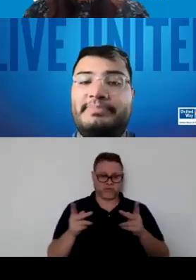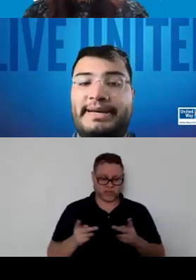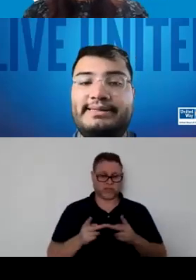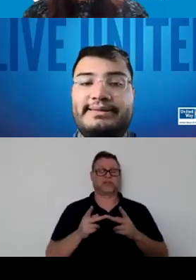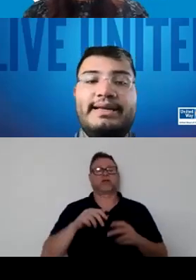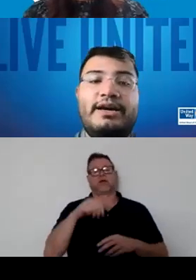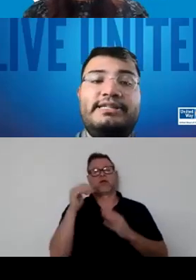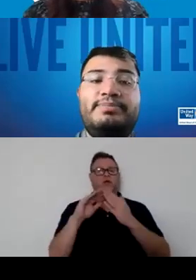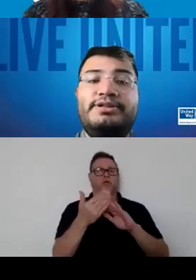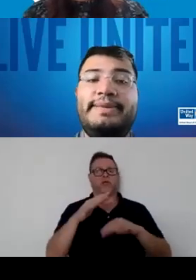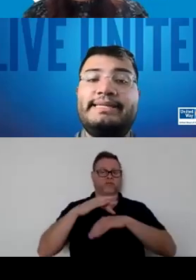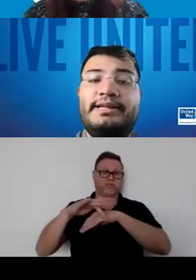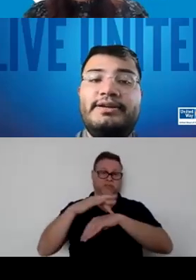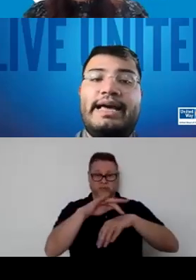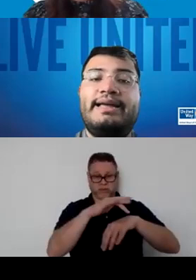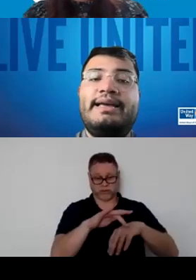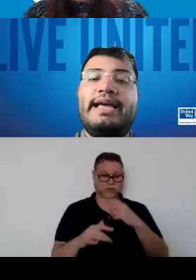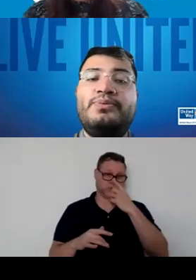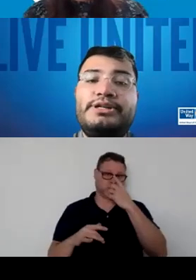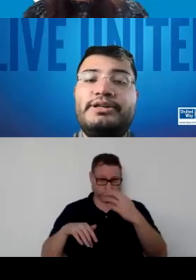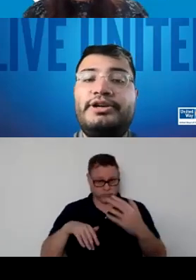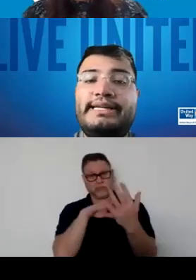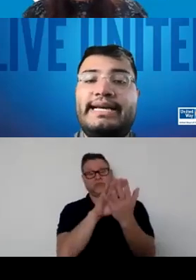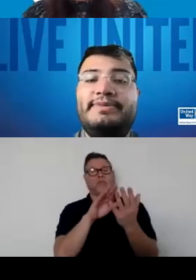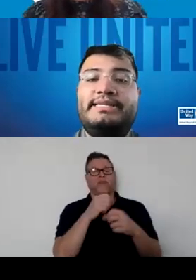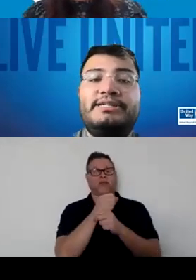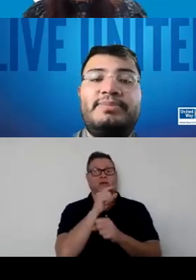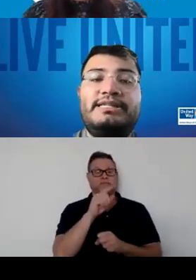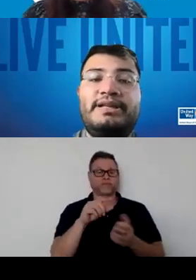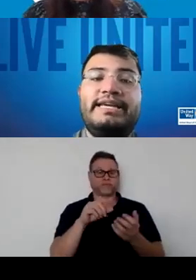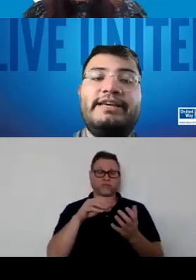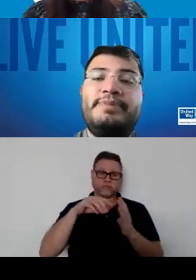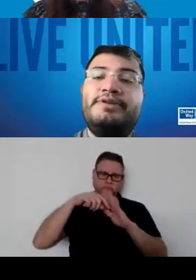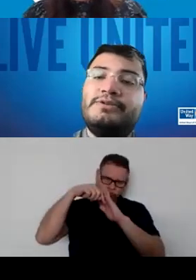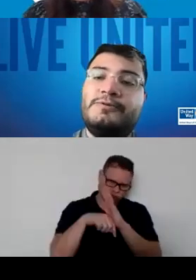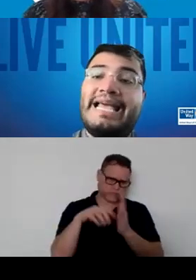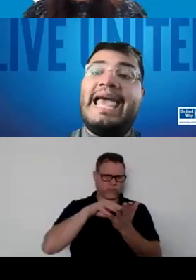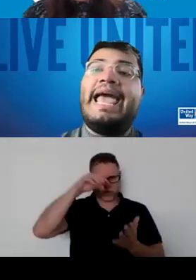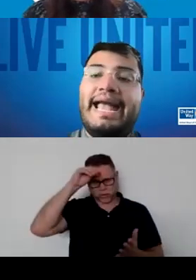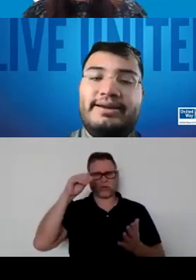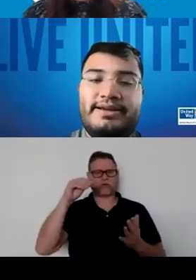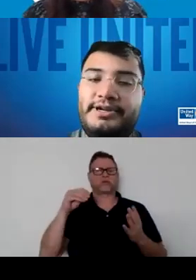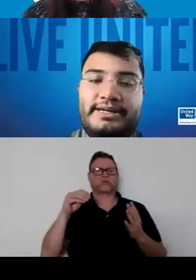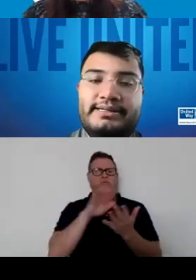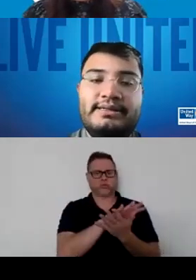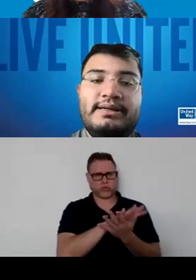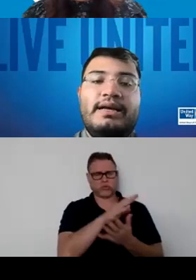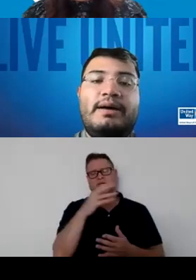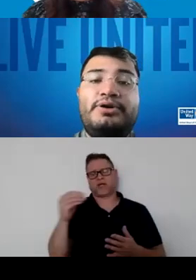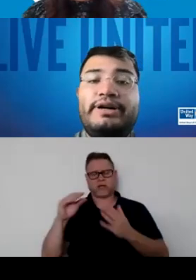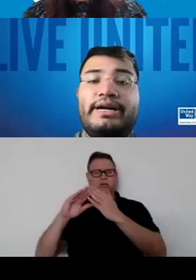community spaces. Now, this approach makes clear that enriched learning time is the responsibility of both schools and